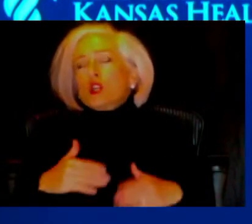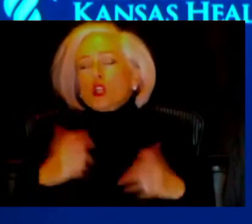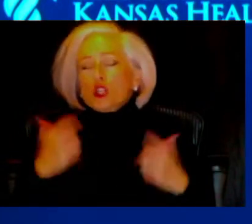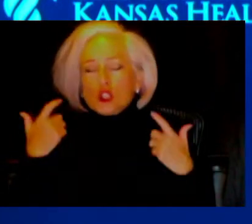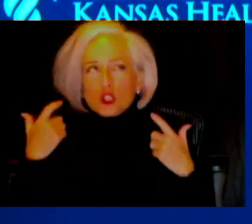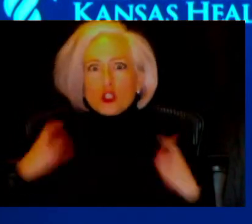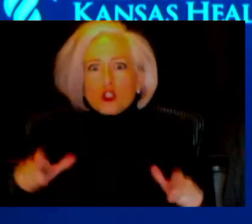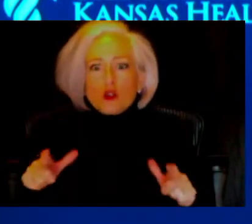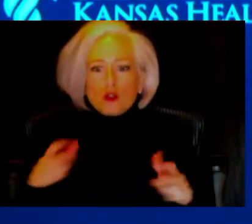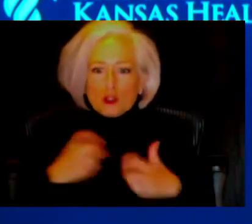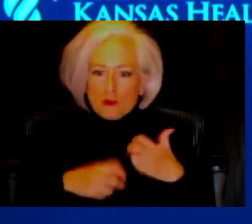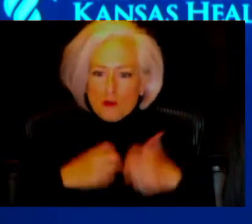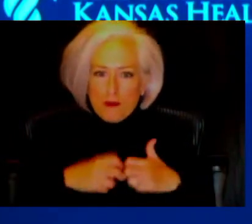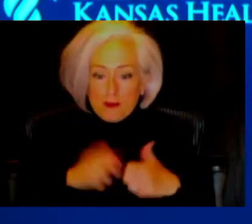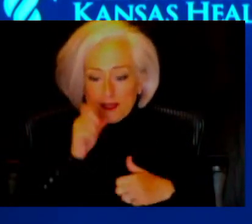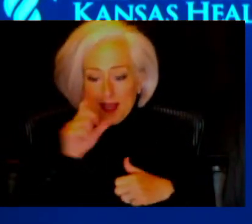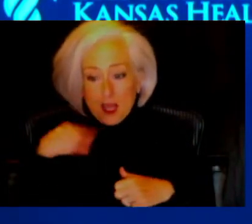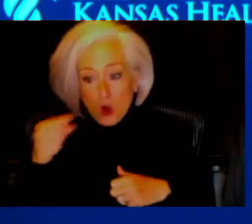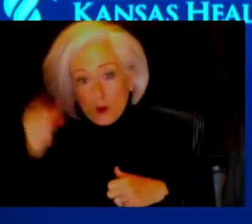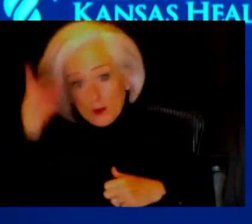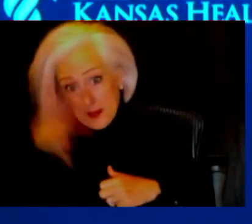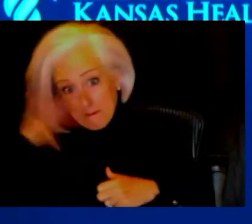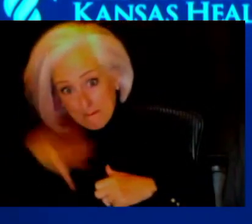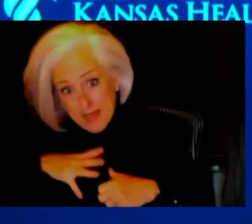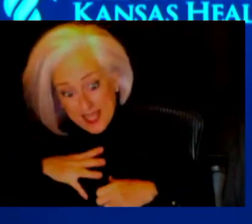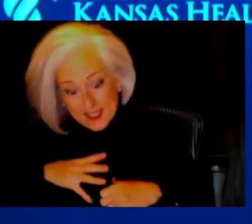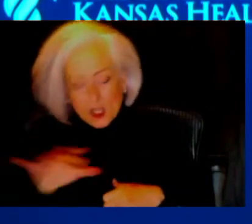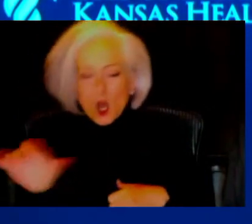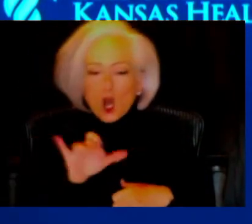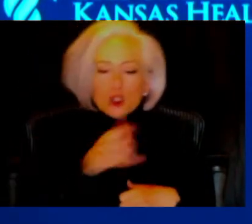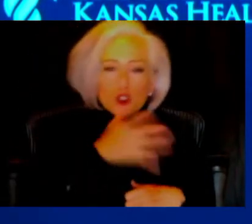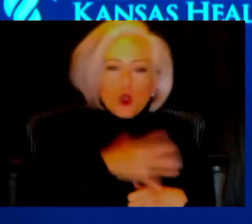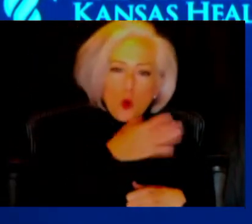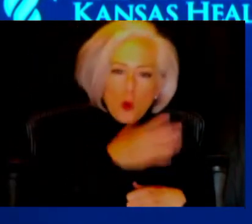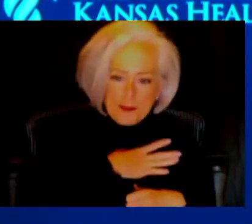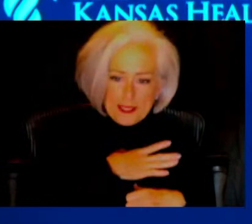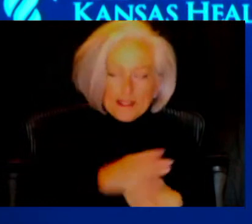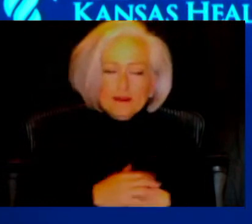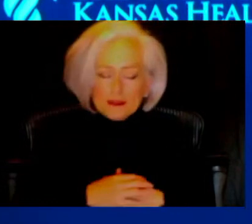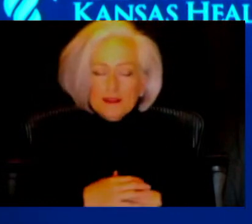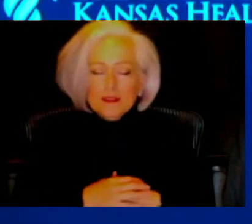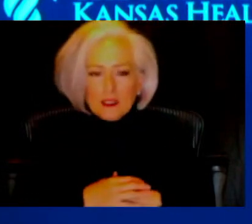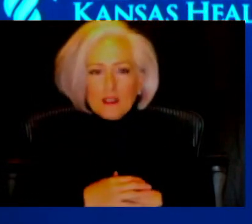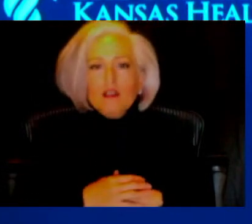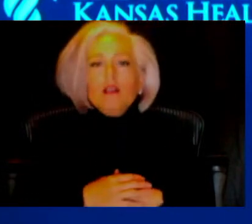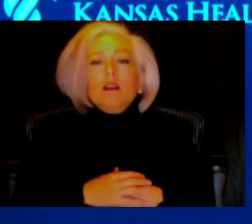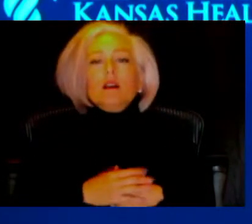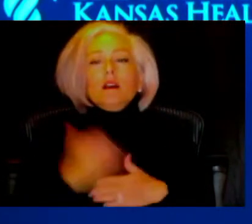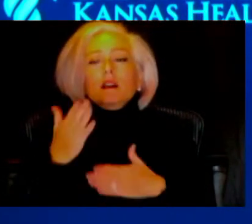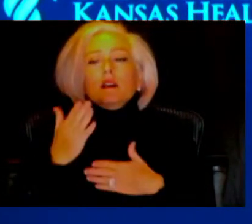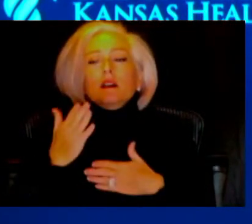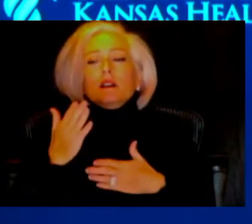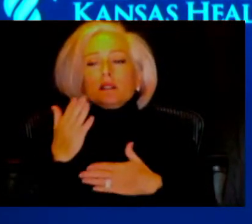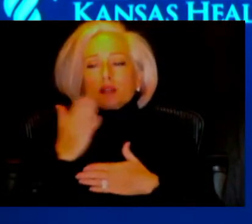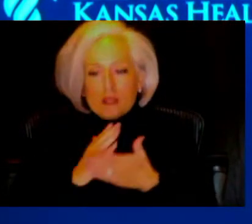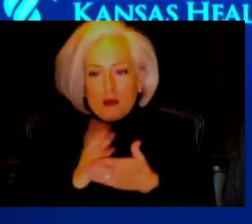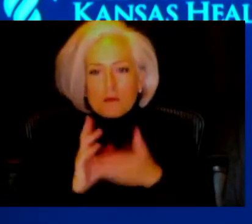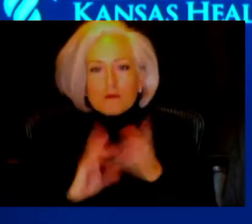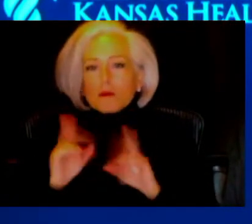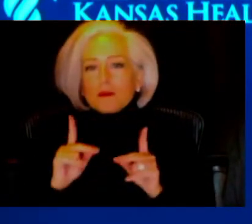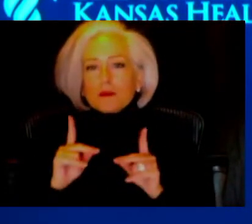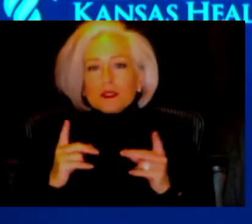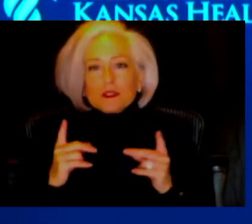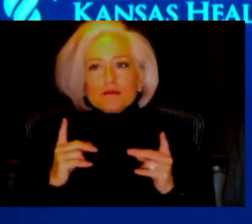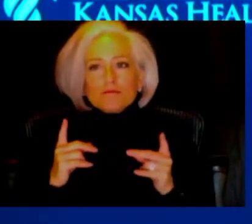just men, it's women also. And so there's a segment of the population that just gets forgotten.